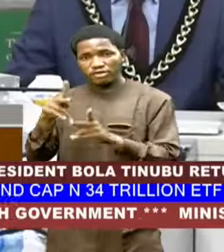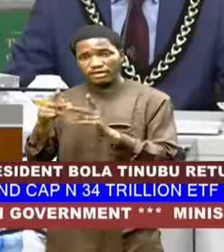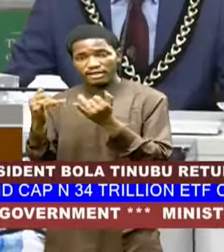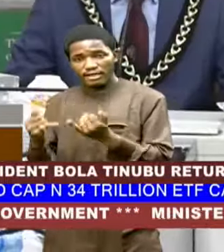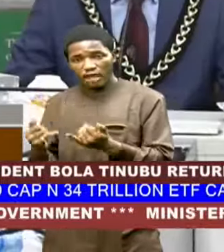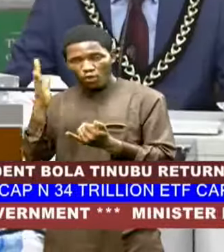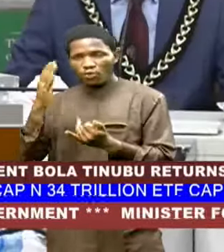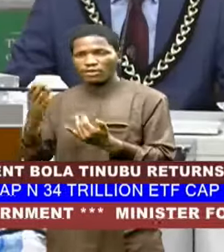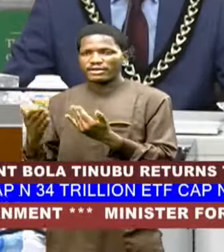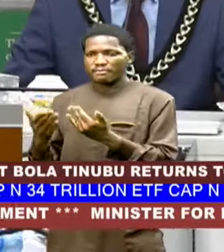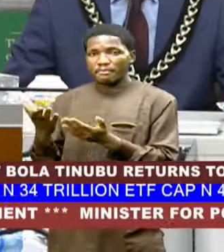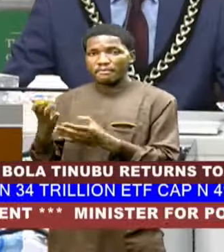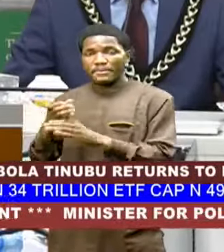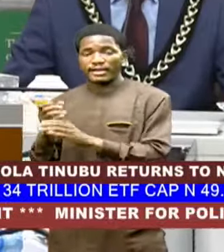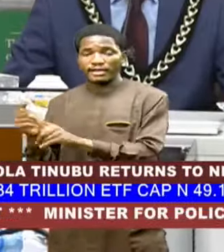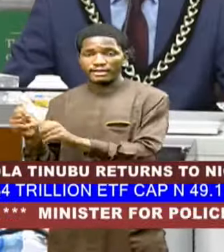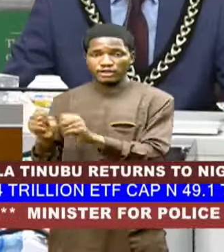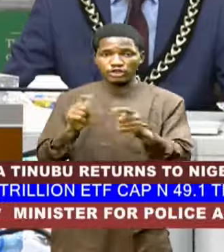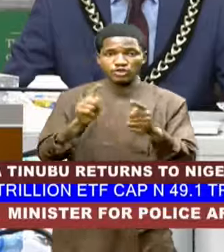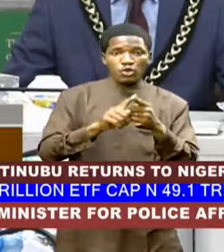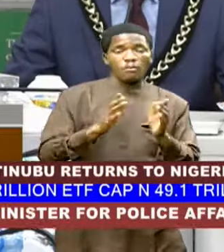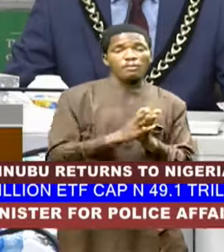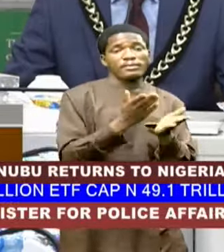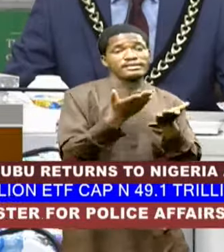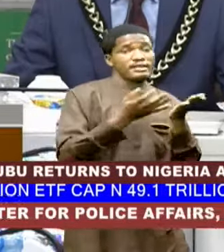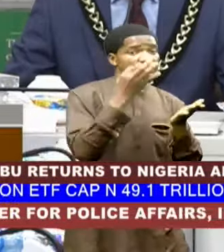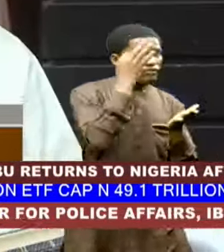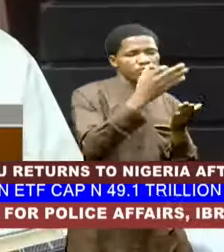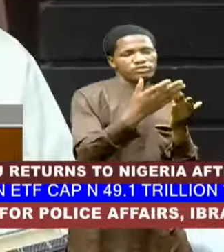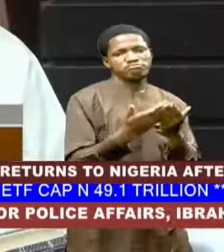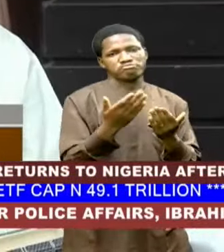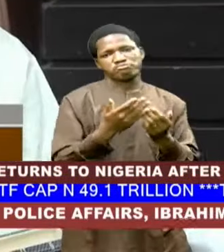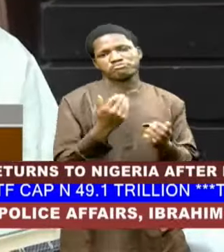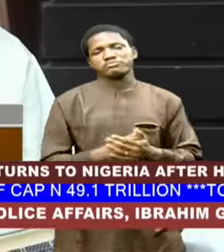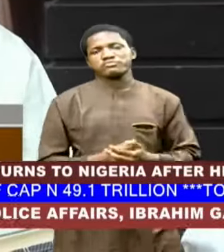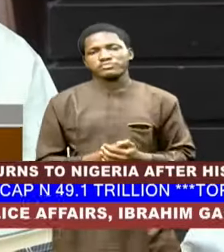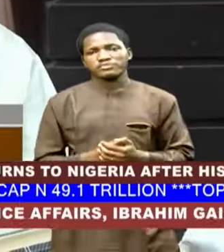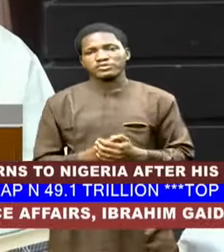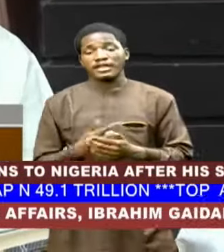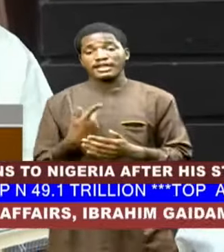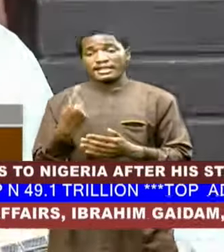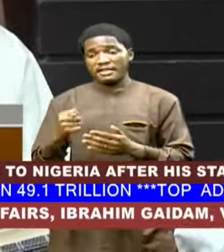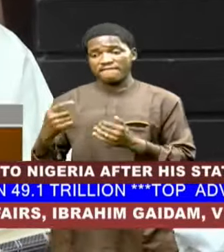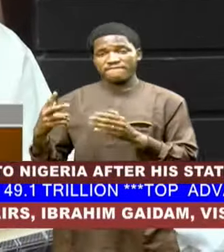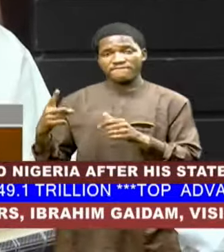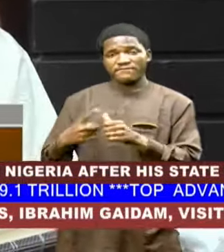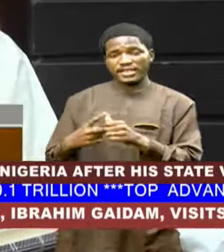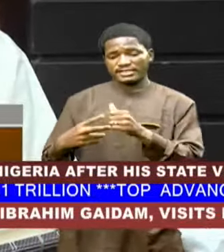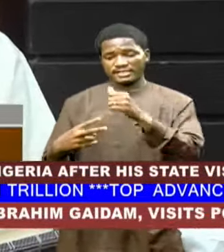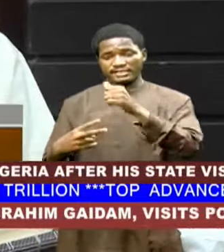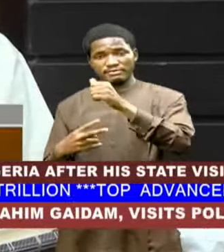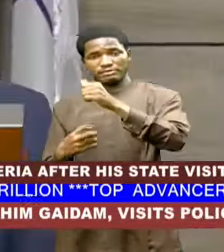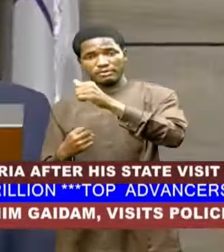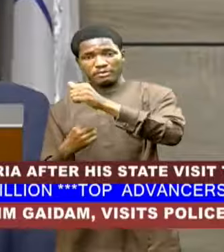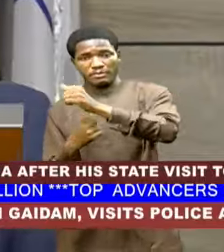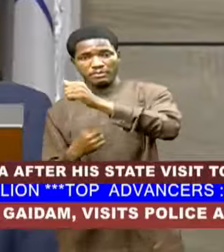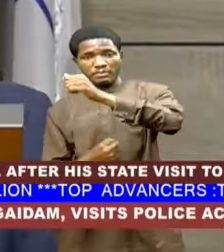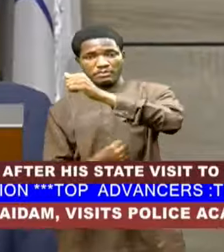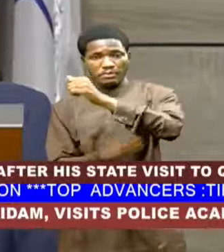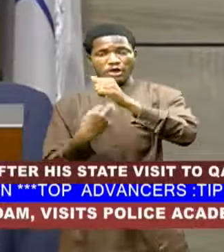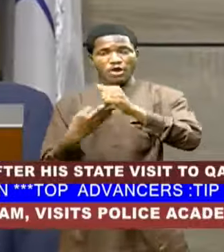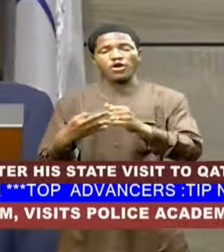public service in the future. The head of the Civil Service of the Federation noted that the first pillar of the Federal Civil Service Strategy and